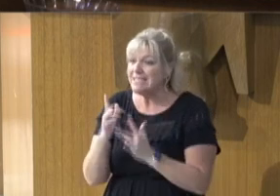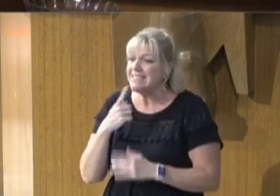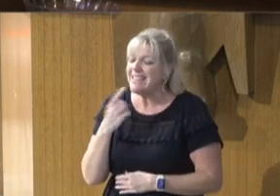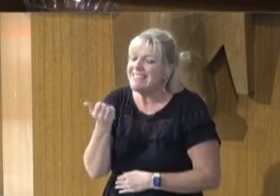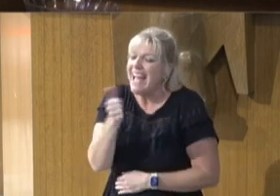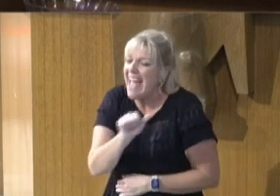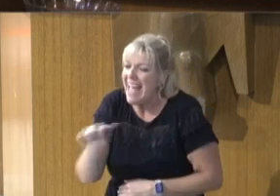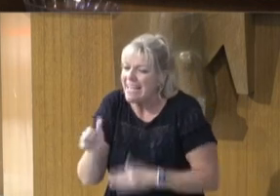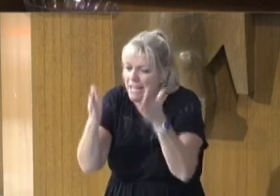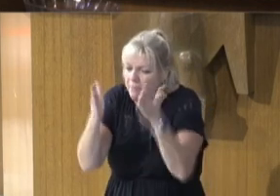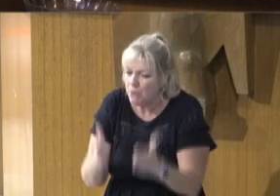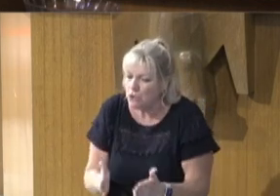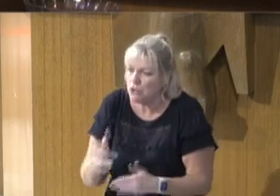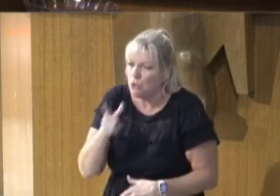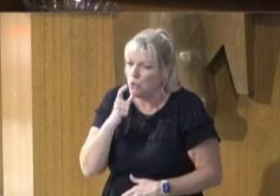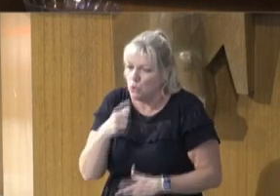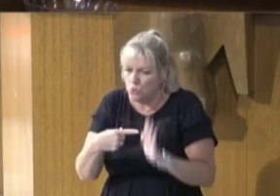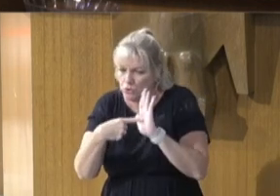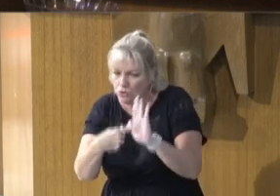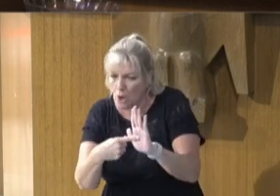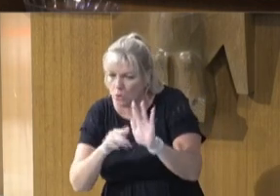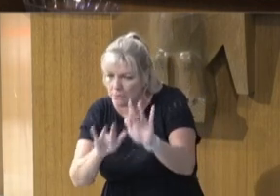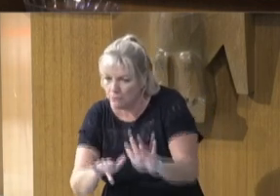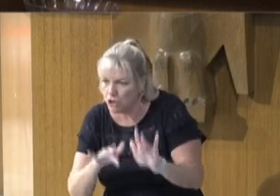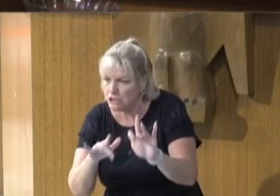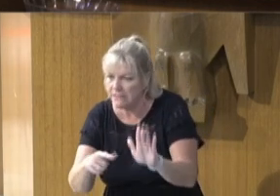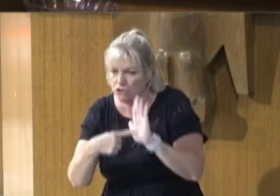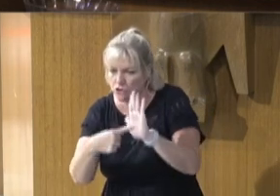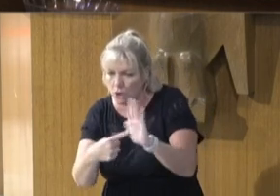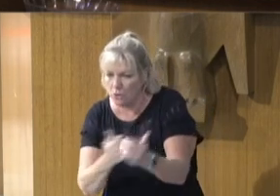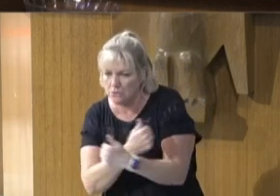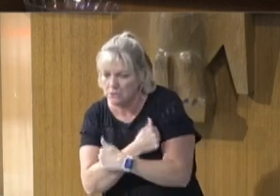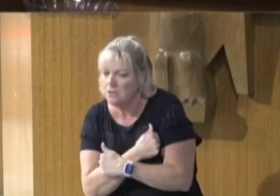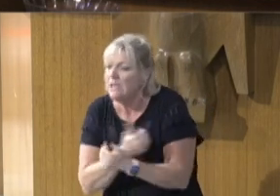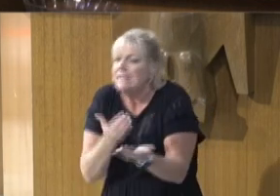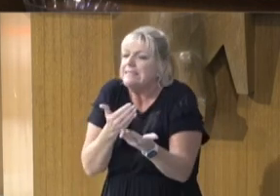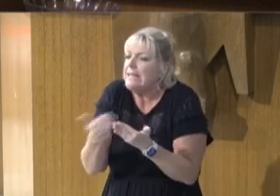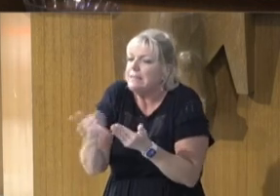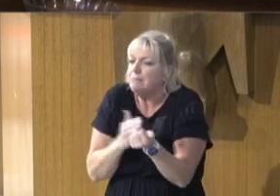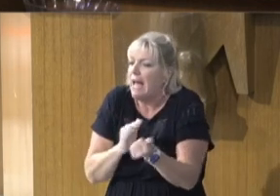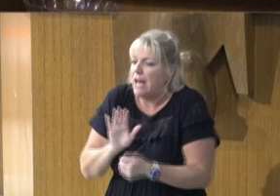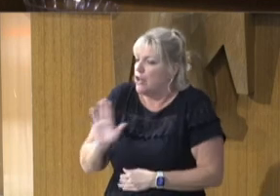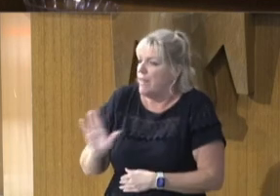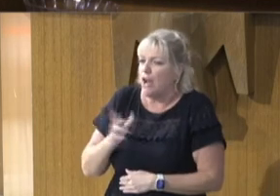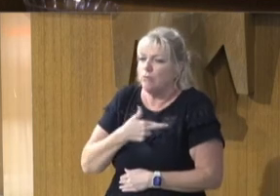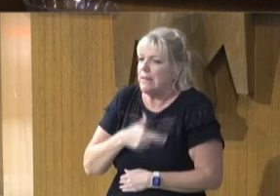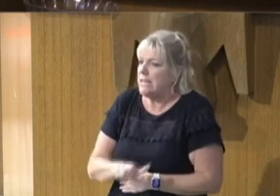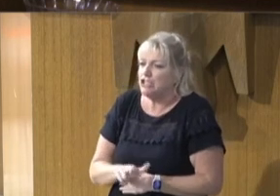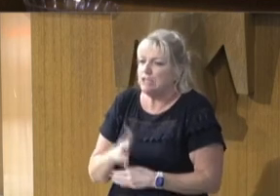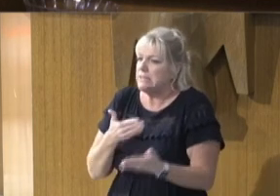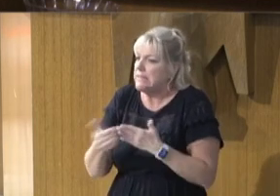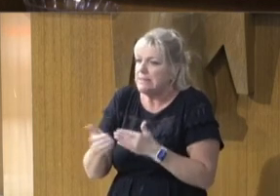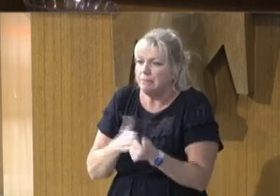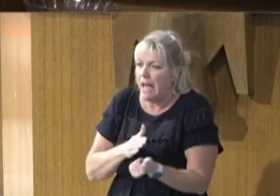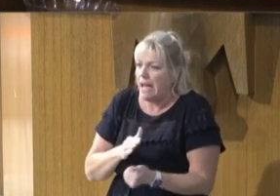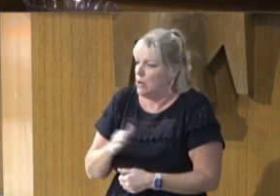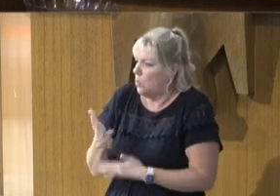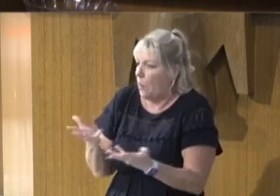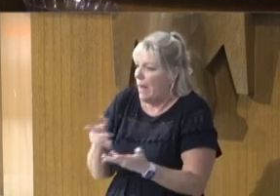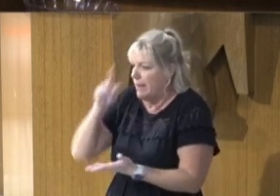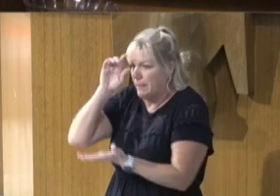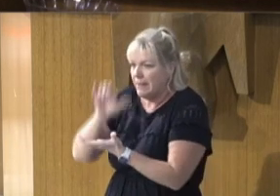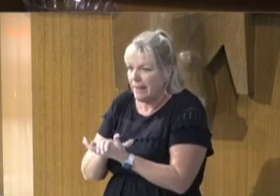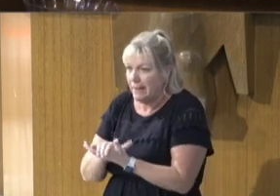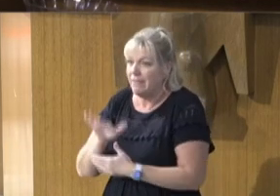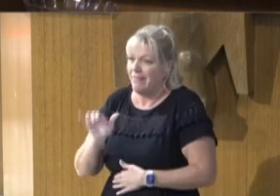regardless of their religious affiliation, is living out God's law, which leads to eternal life.